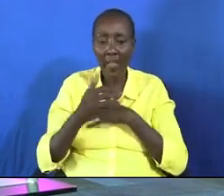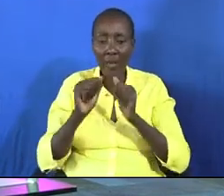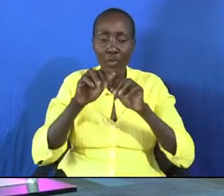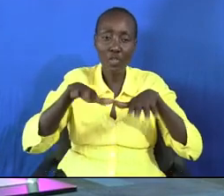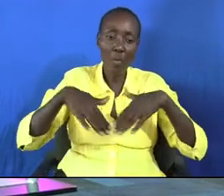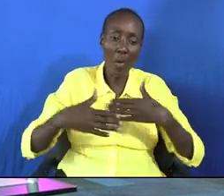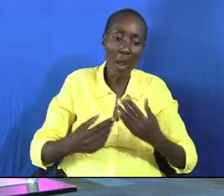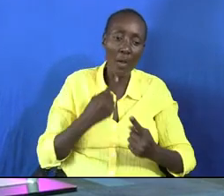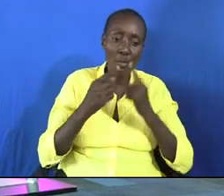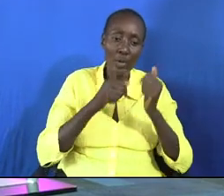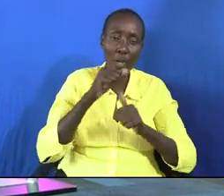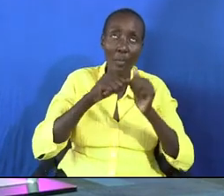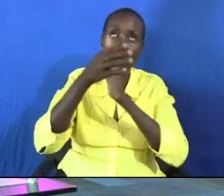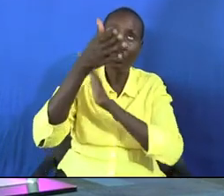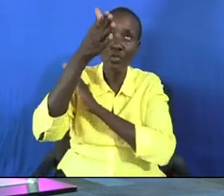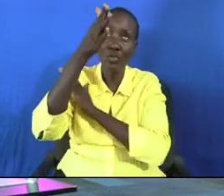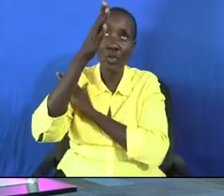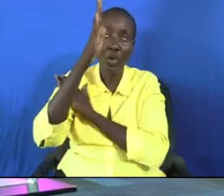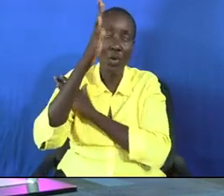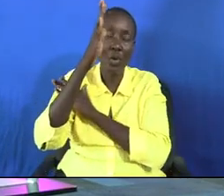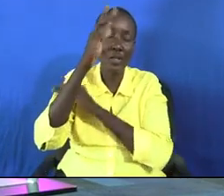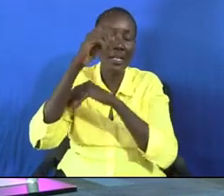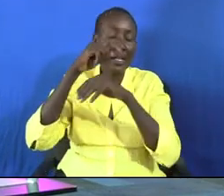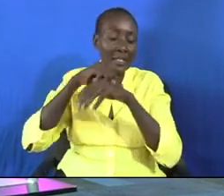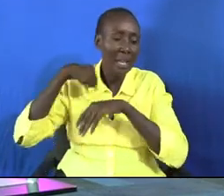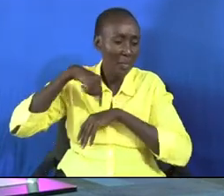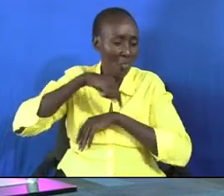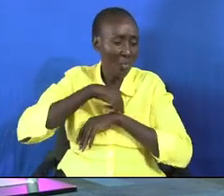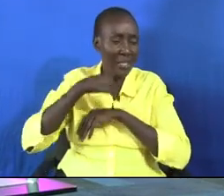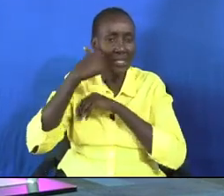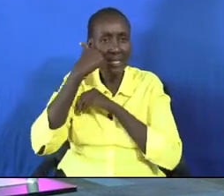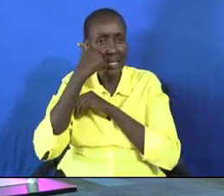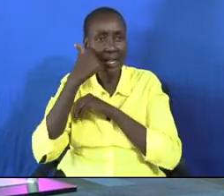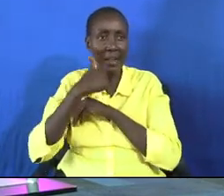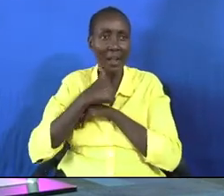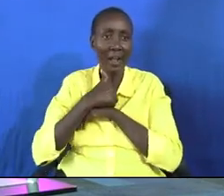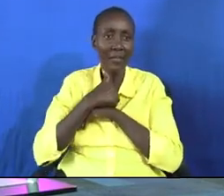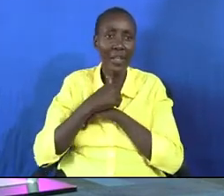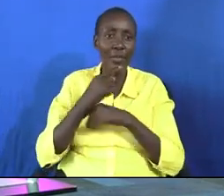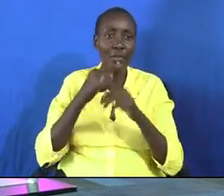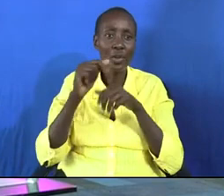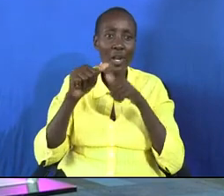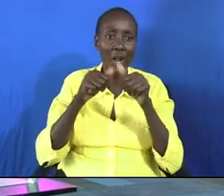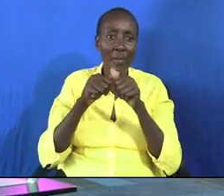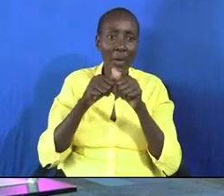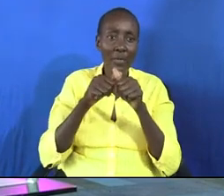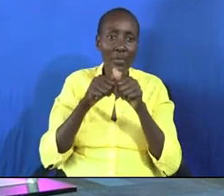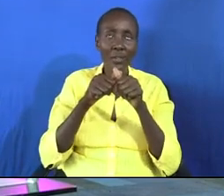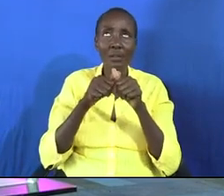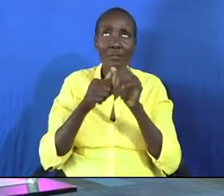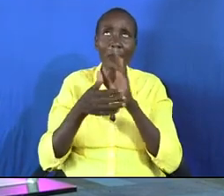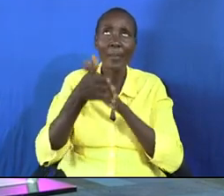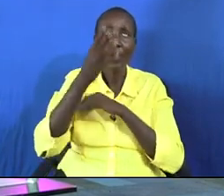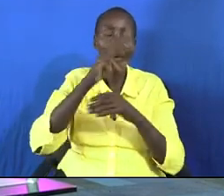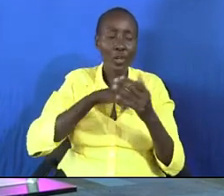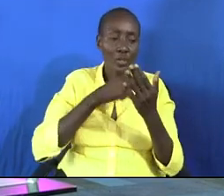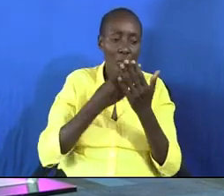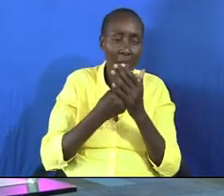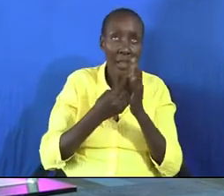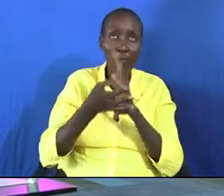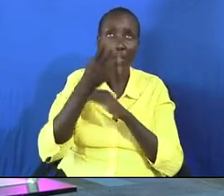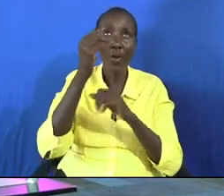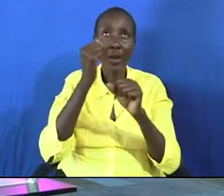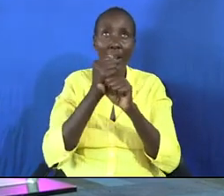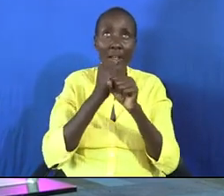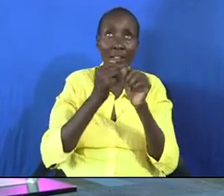we then talk about God's will when we are sick? That if God wills, I will get well. If God